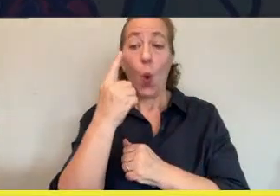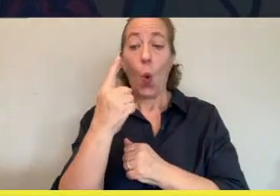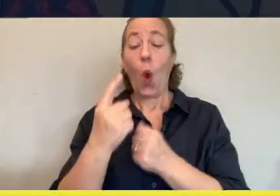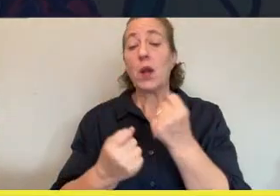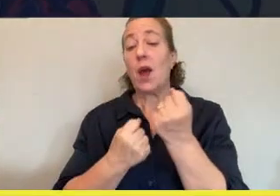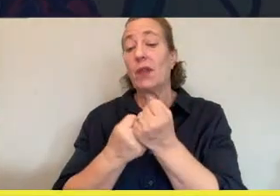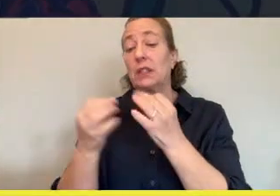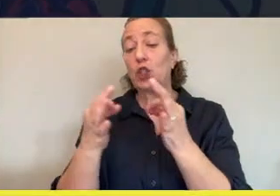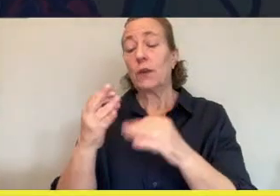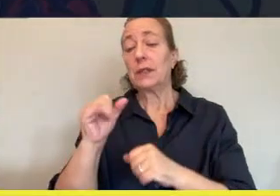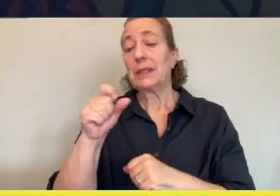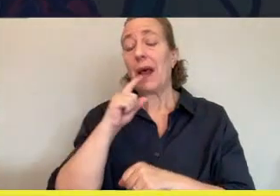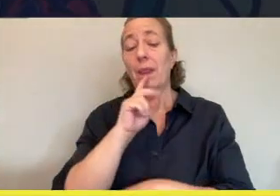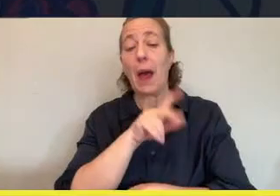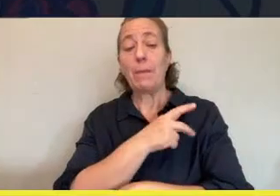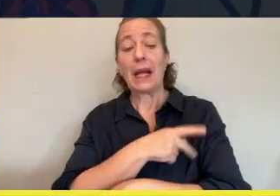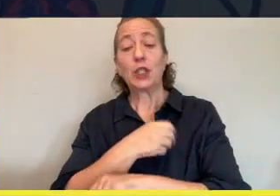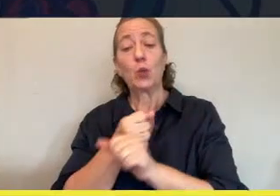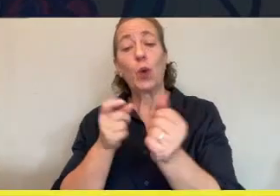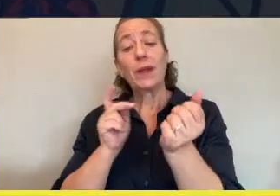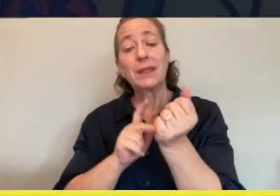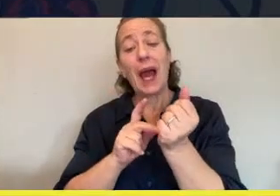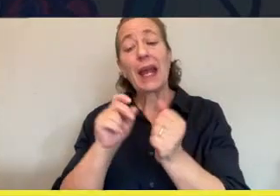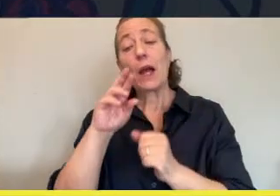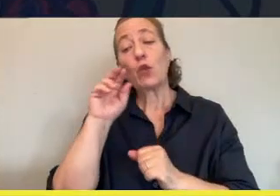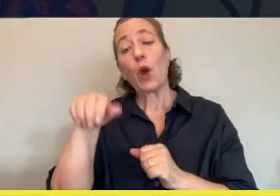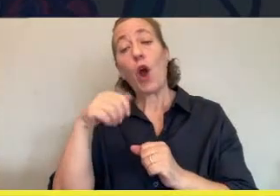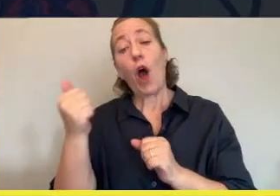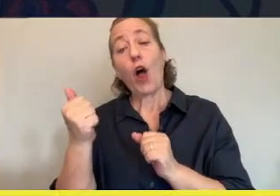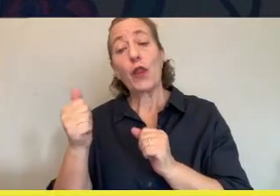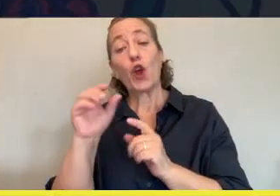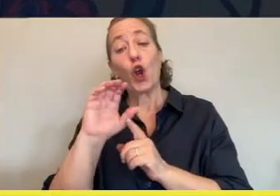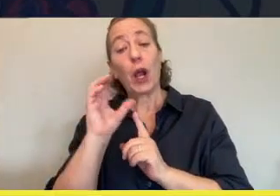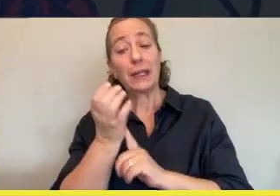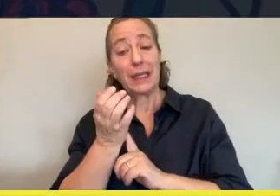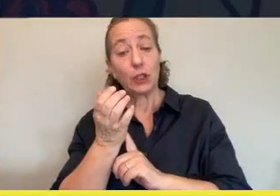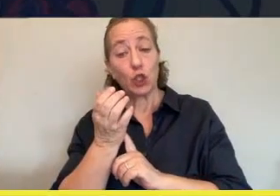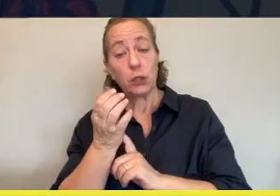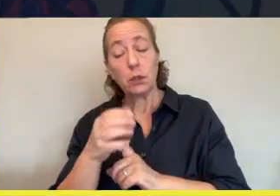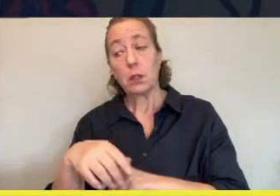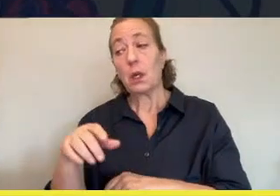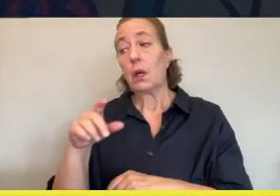patients with psychiatric or other listed conditions that, according to the investigator, will